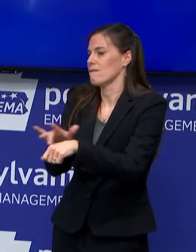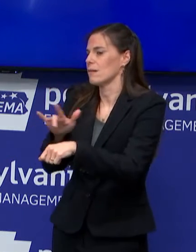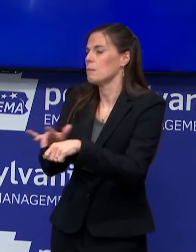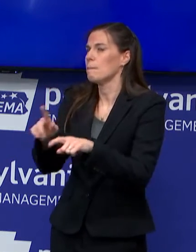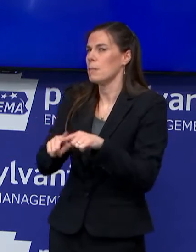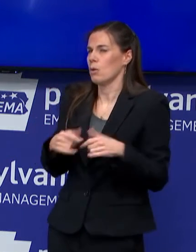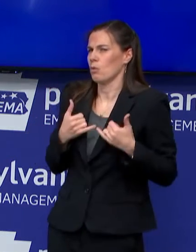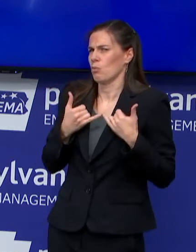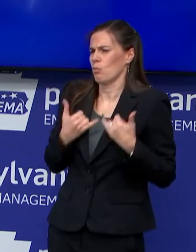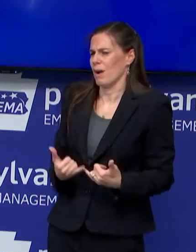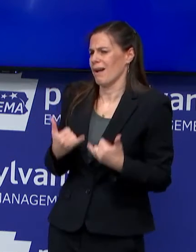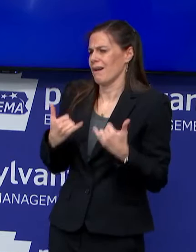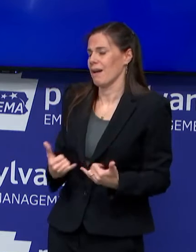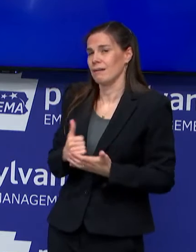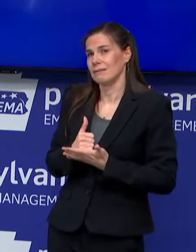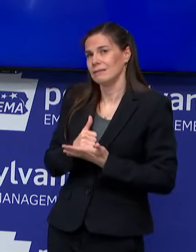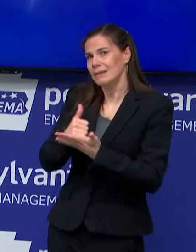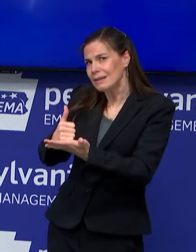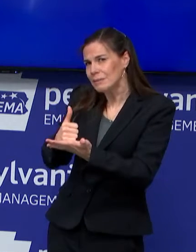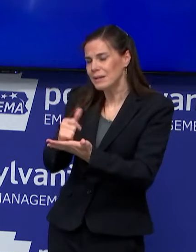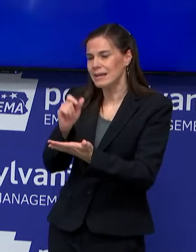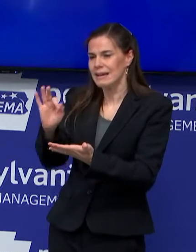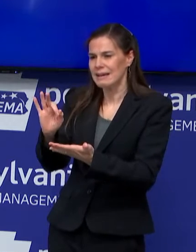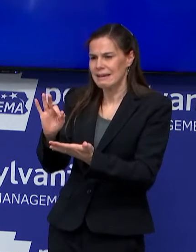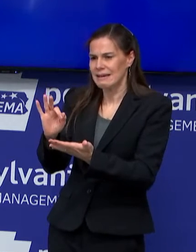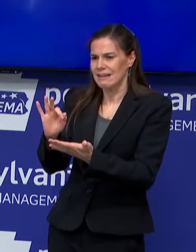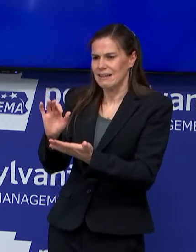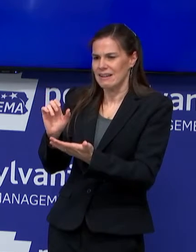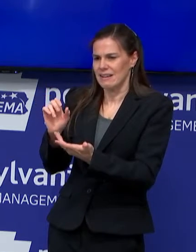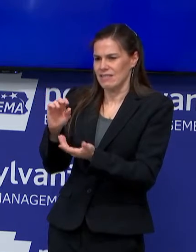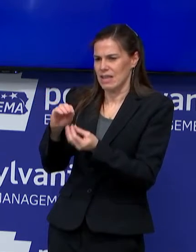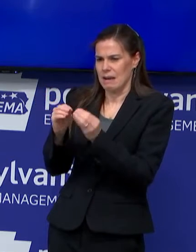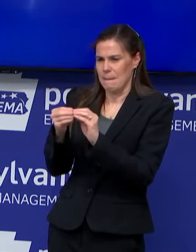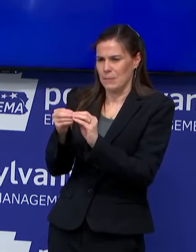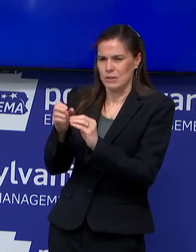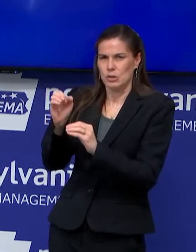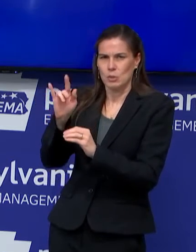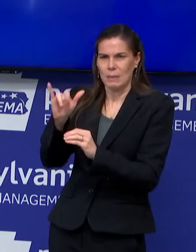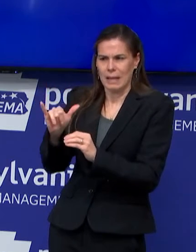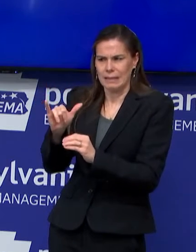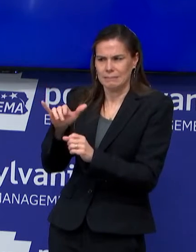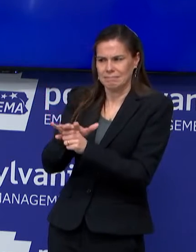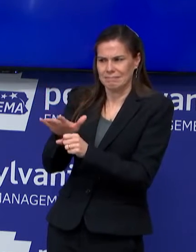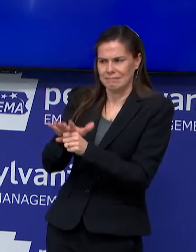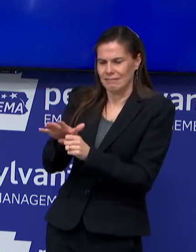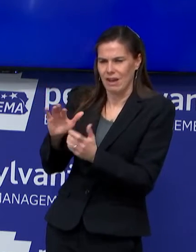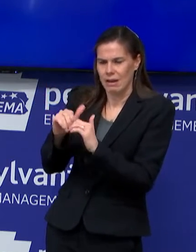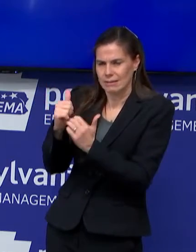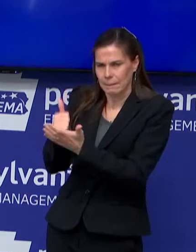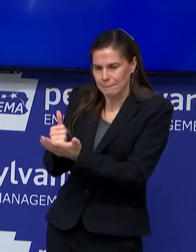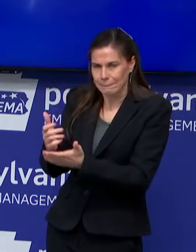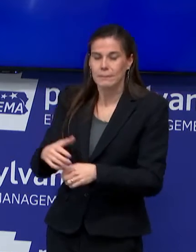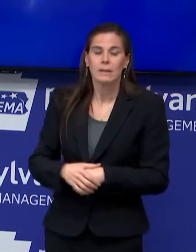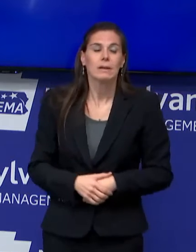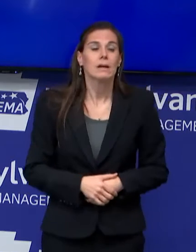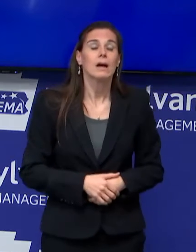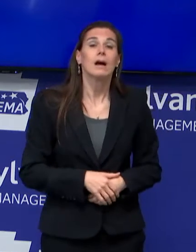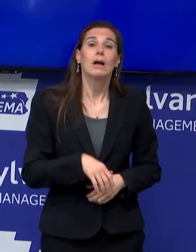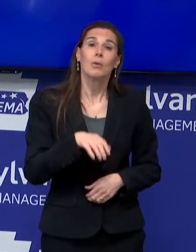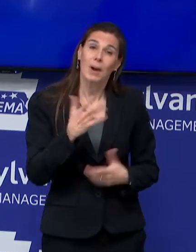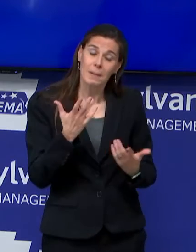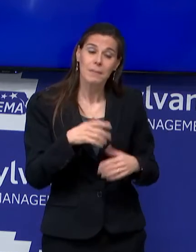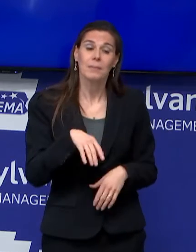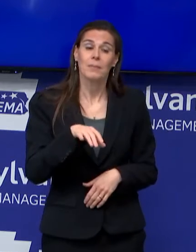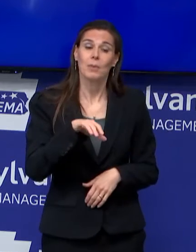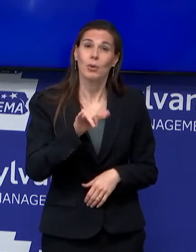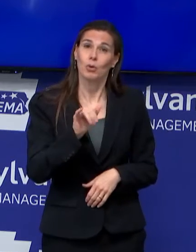now in helping when the supply isn't quite where the state wants it to be? So I think the Your Turn tool, again, it helps